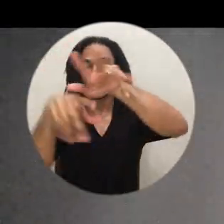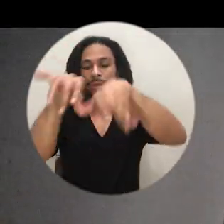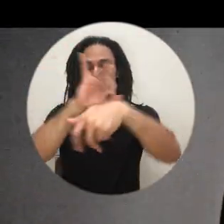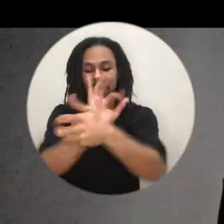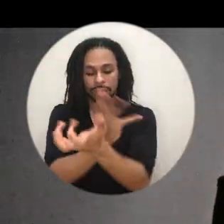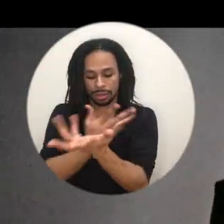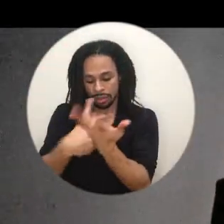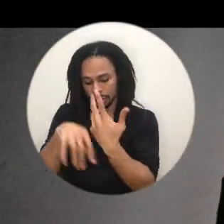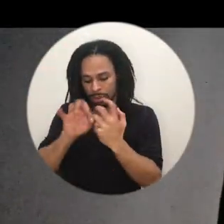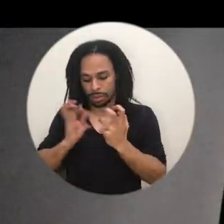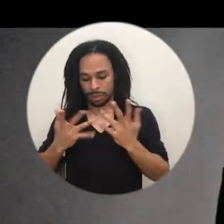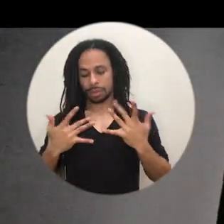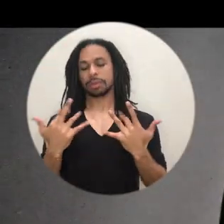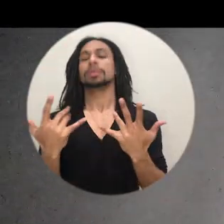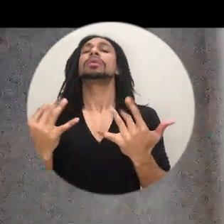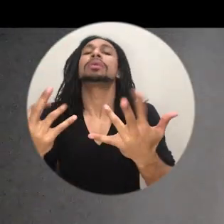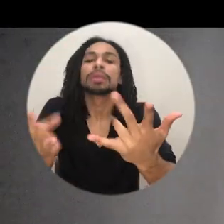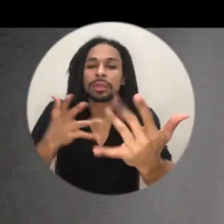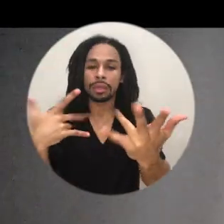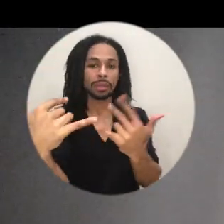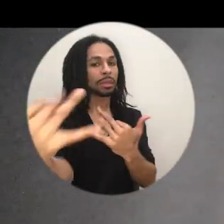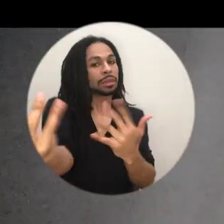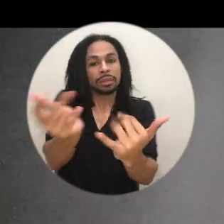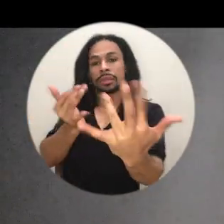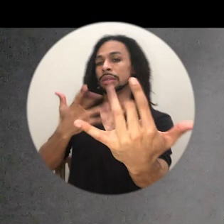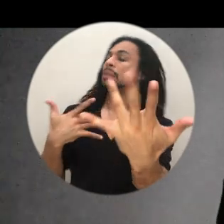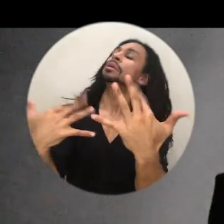expression on her face terrifyingly relaxed.